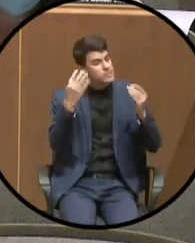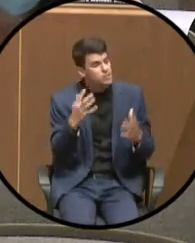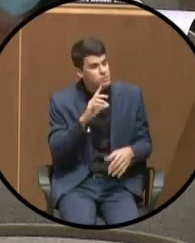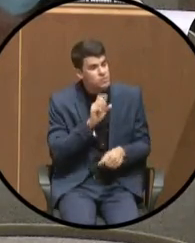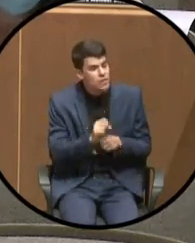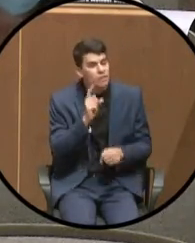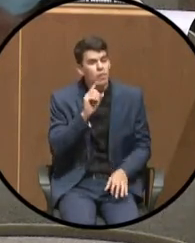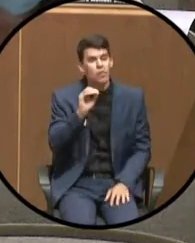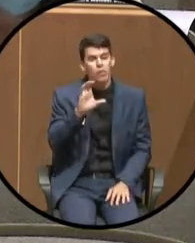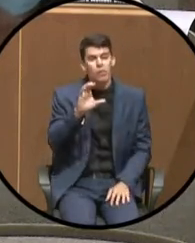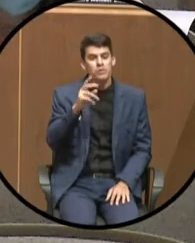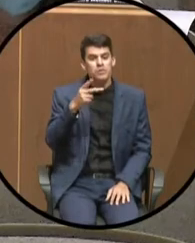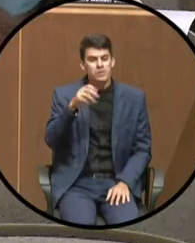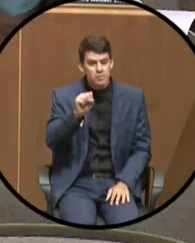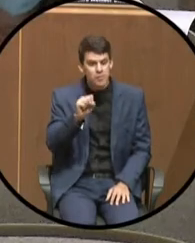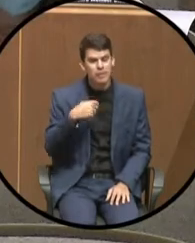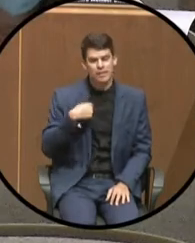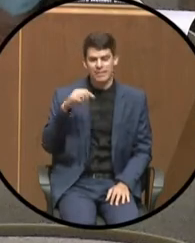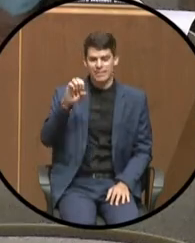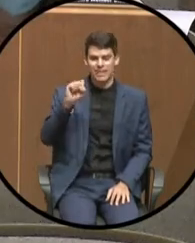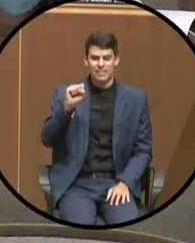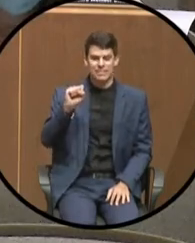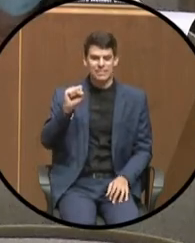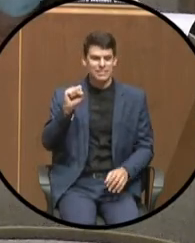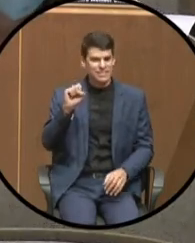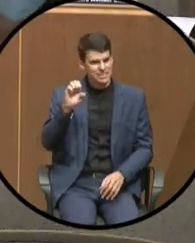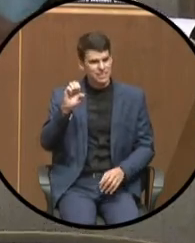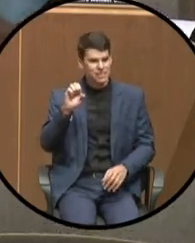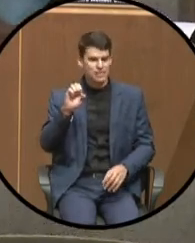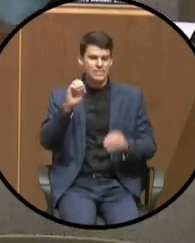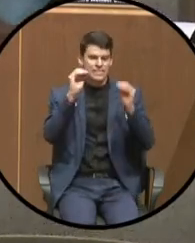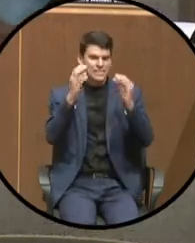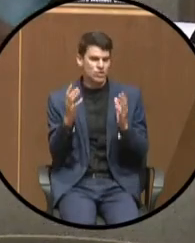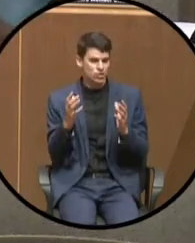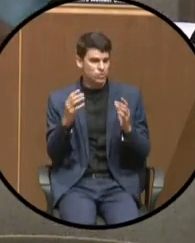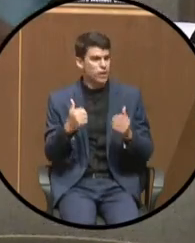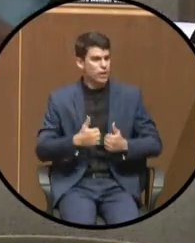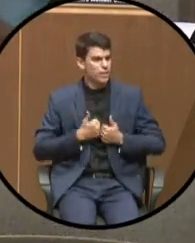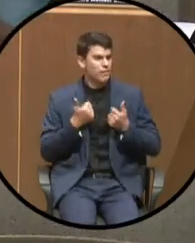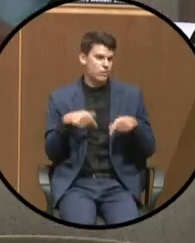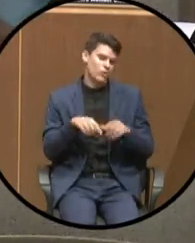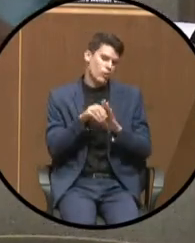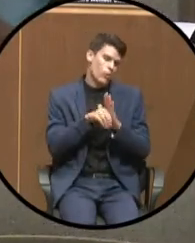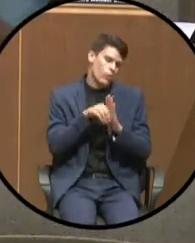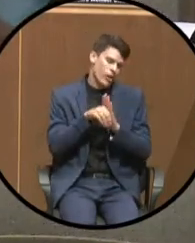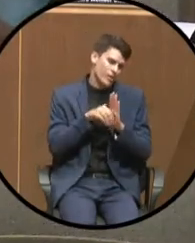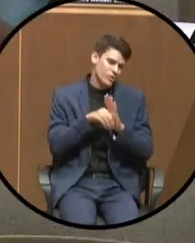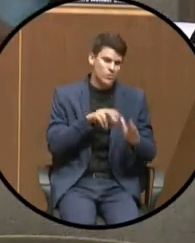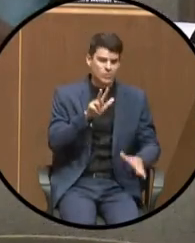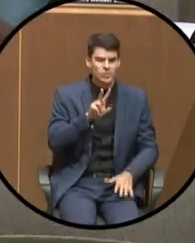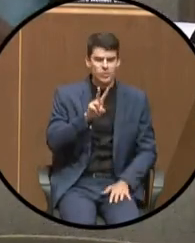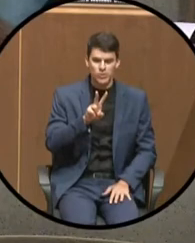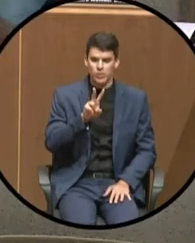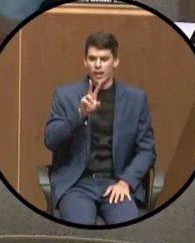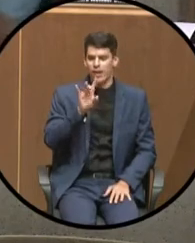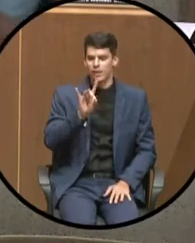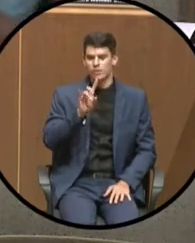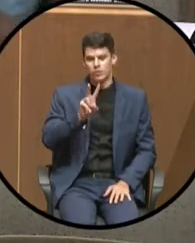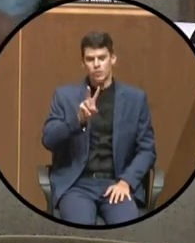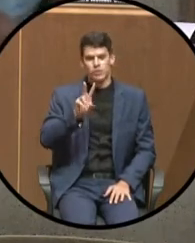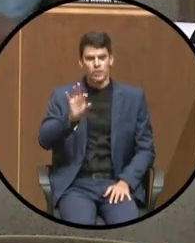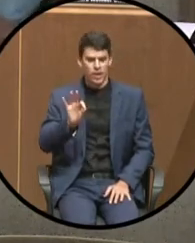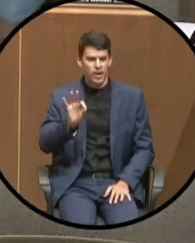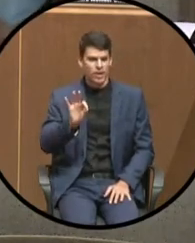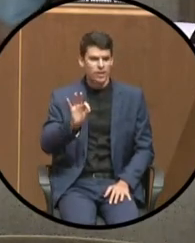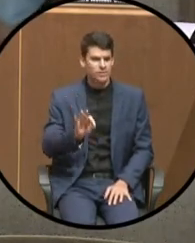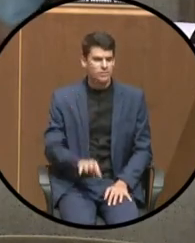for OCPS. I'm an ESE teacher. I reside at here in, obviously, Orlando, 32829. I don't know whose district that